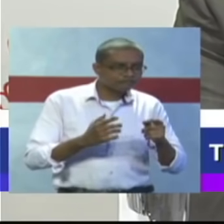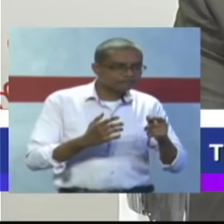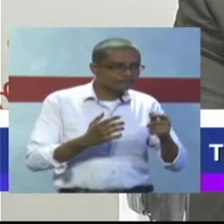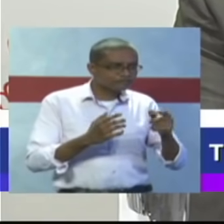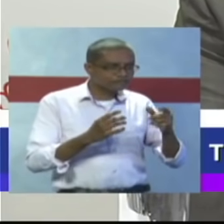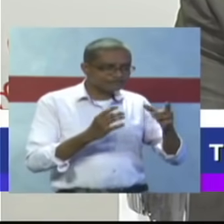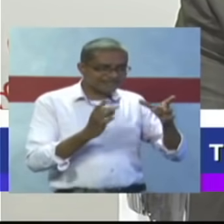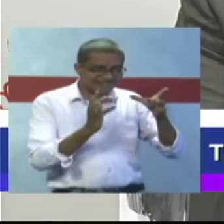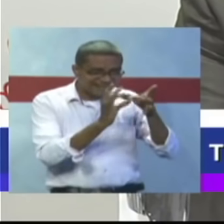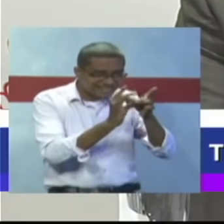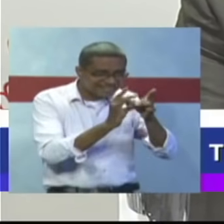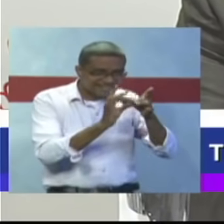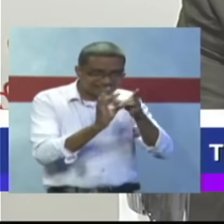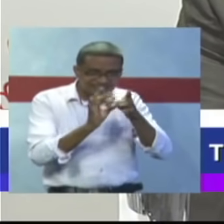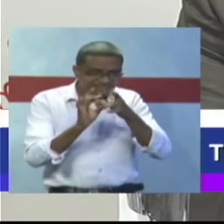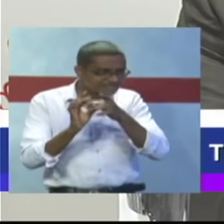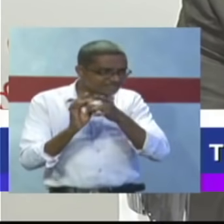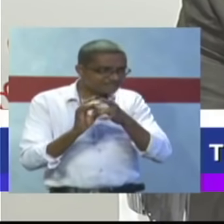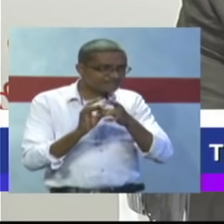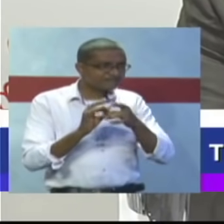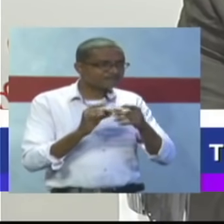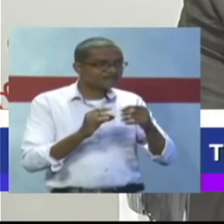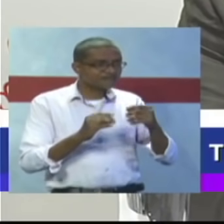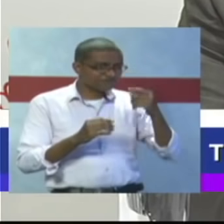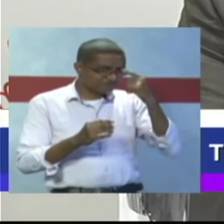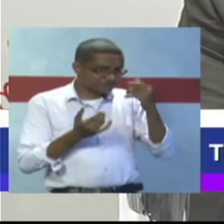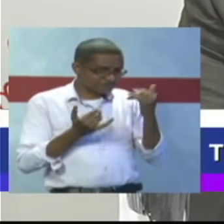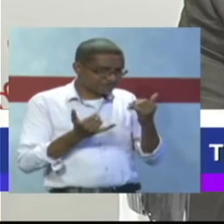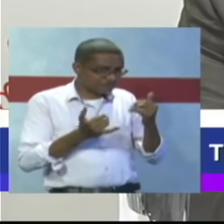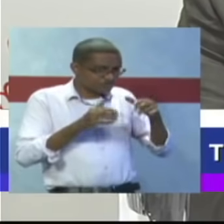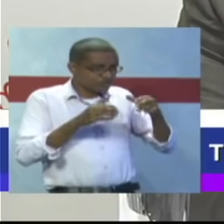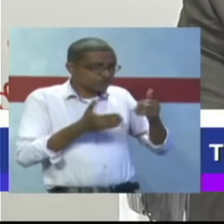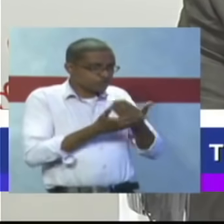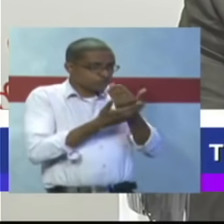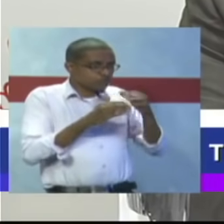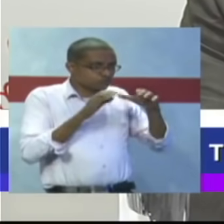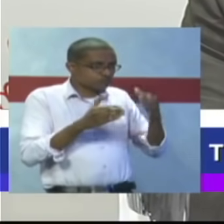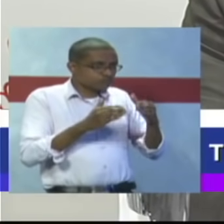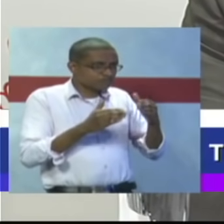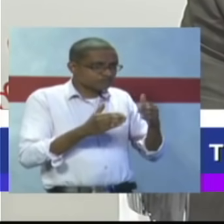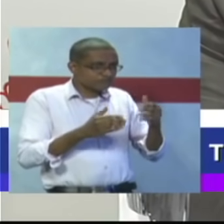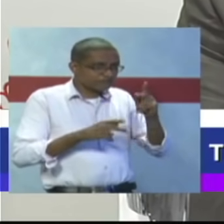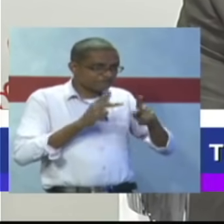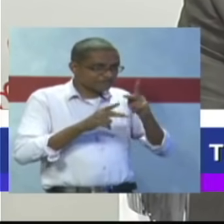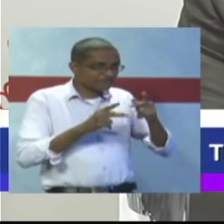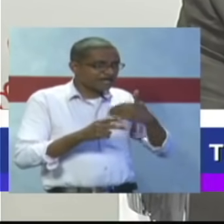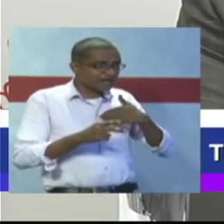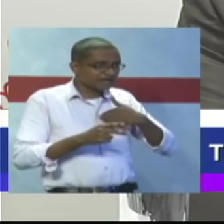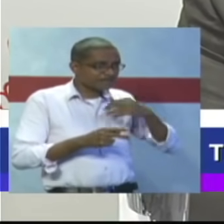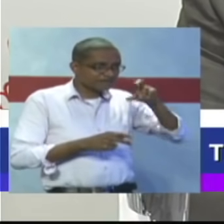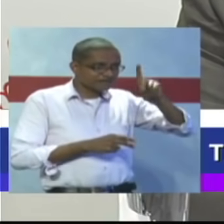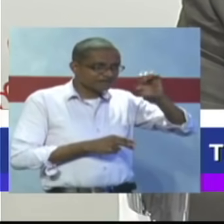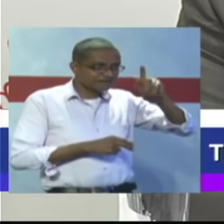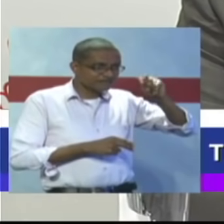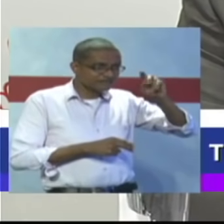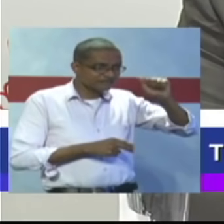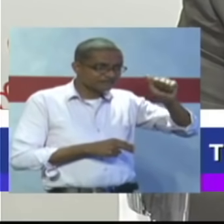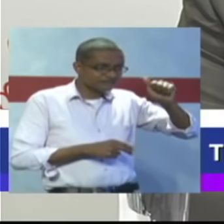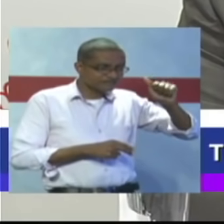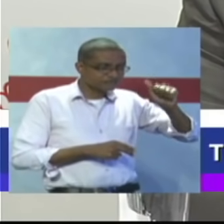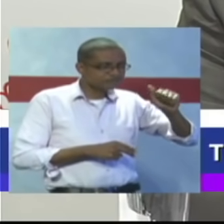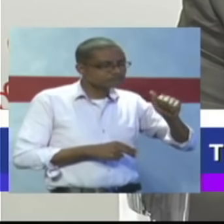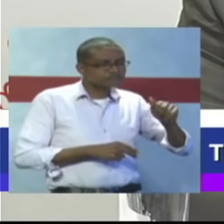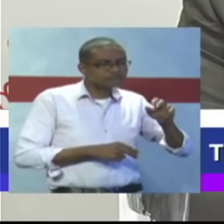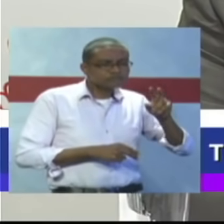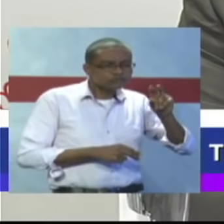that you're asking about in this more recent grouping of the 7 Delta cases just spoken